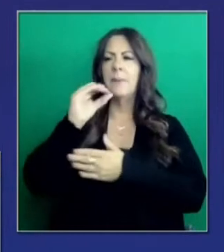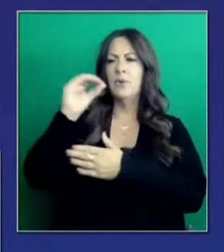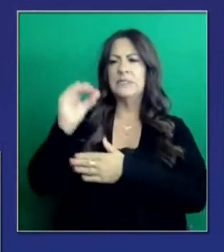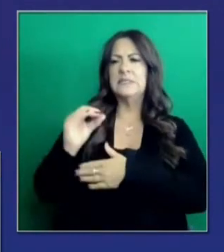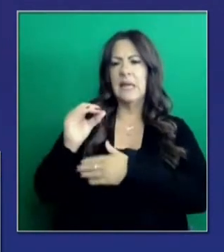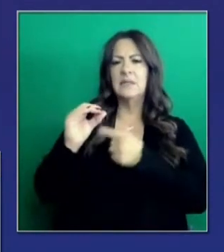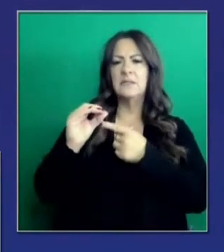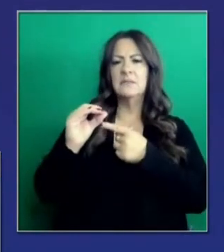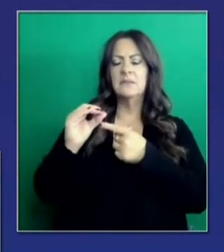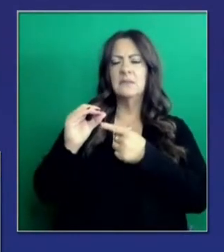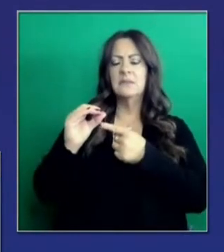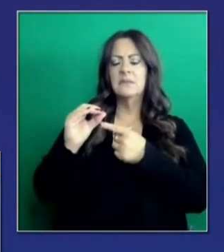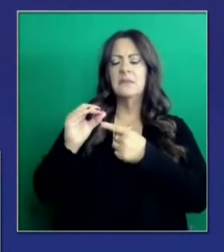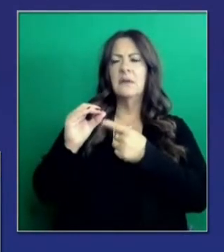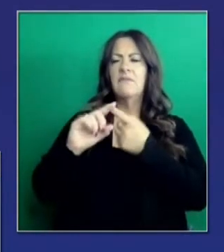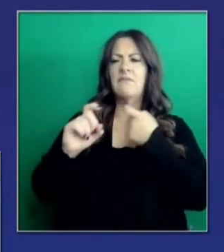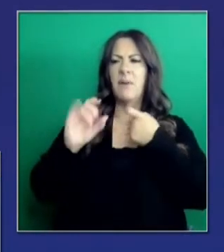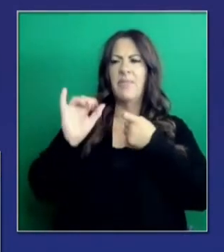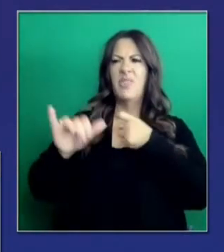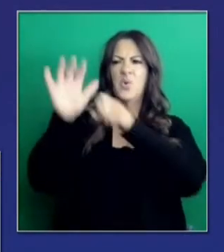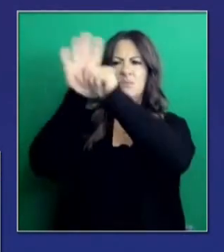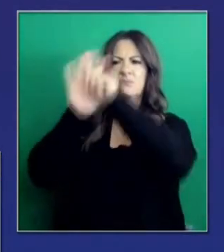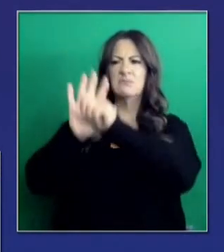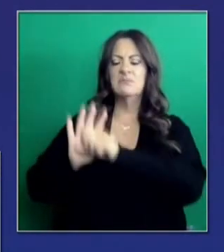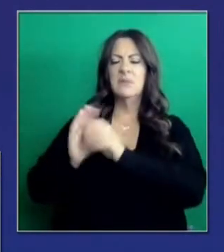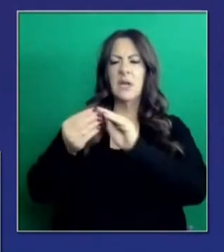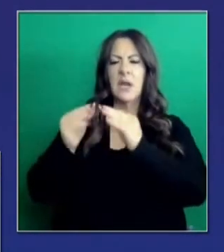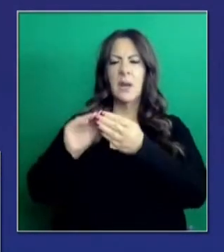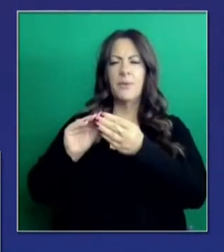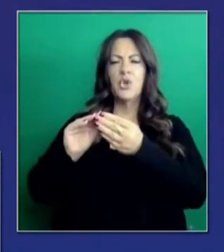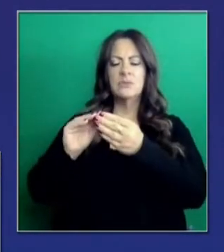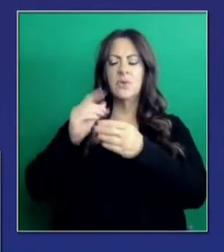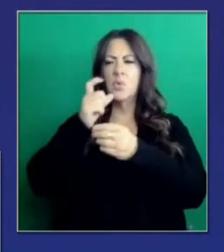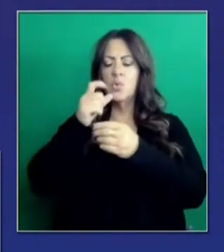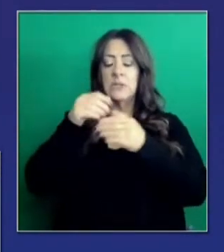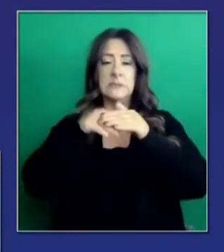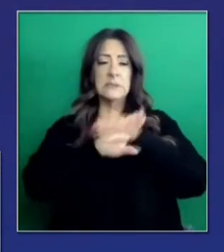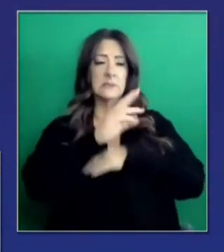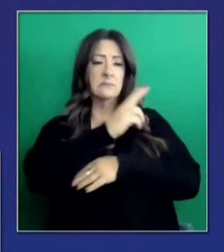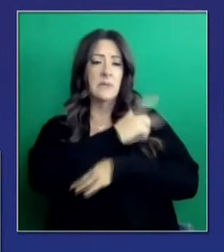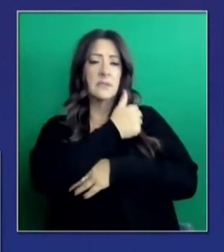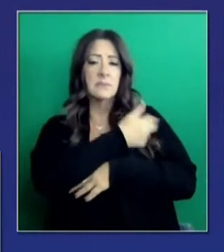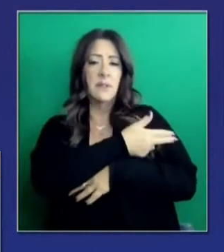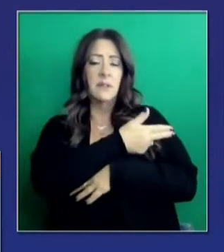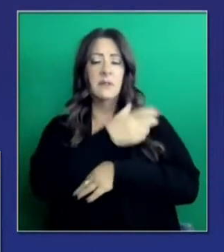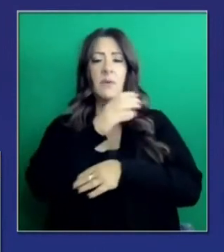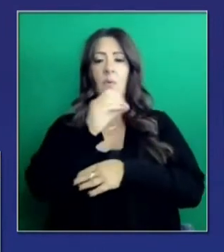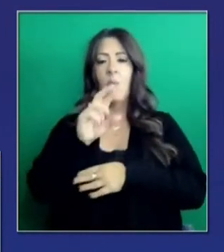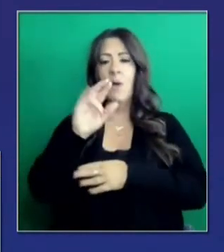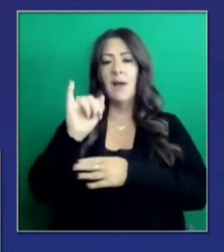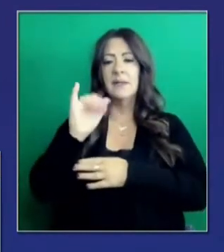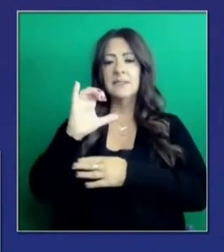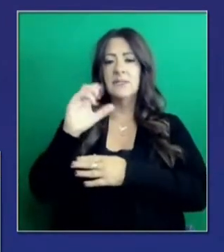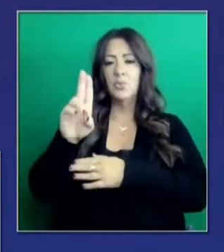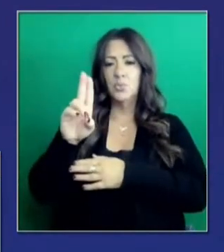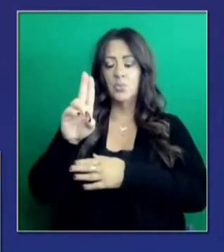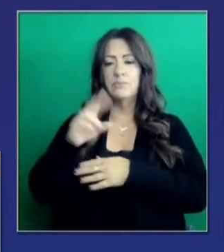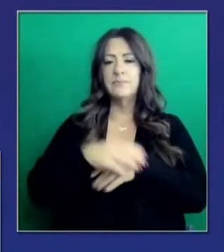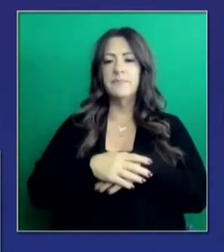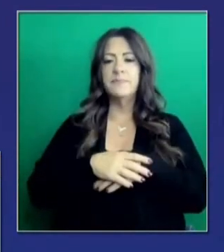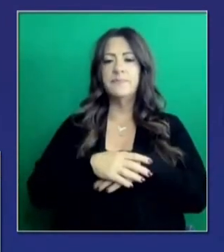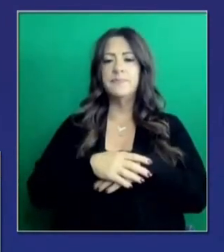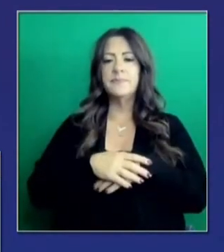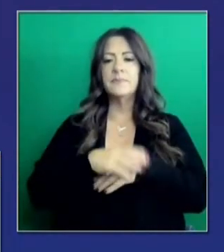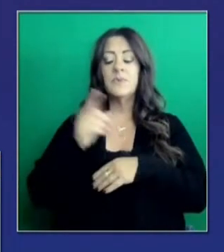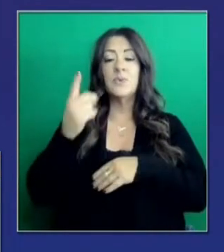this, percentage of cases, individuals that are hospitalized that end up in the ICU. So you can take a look here at